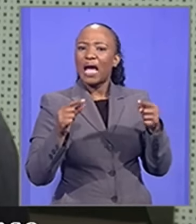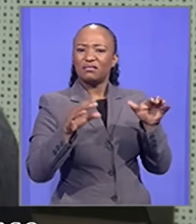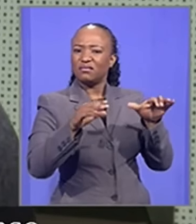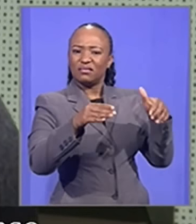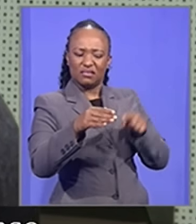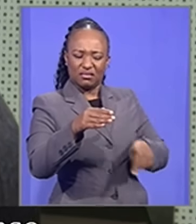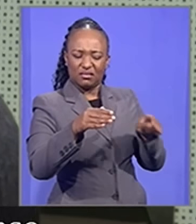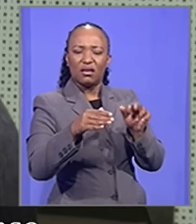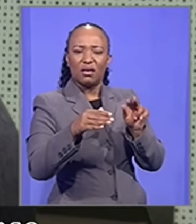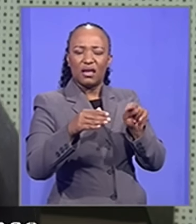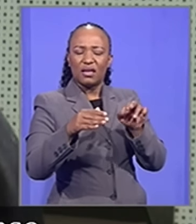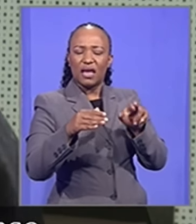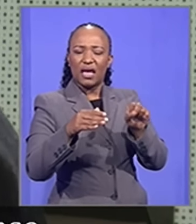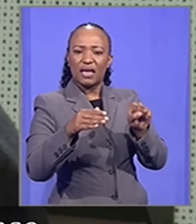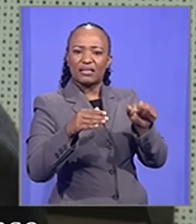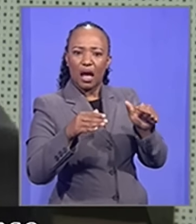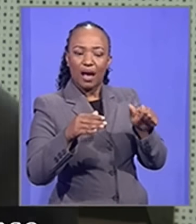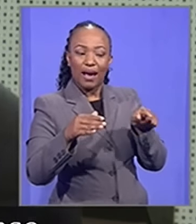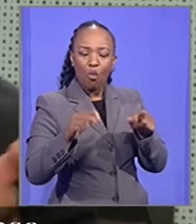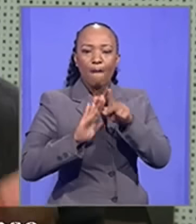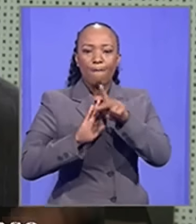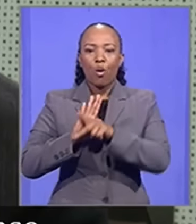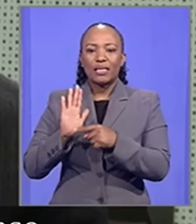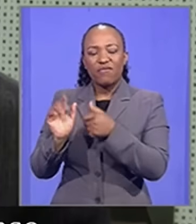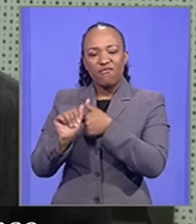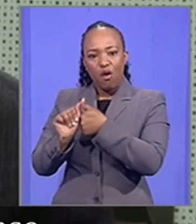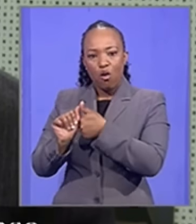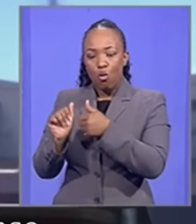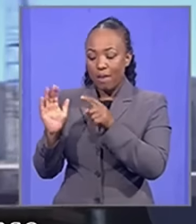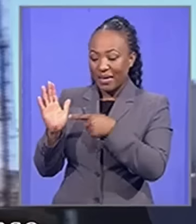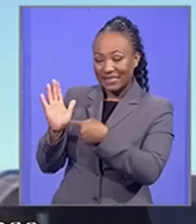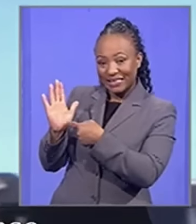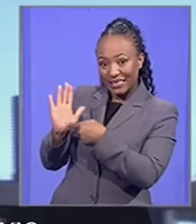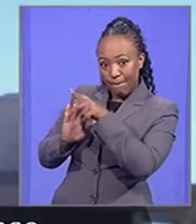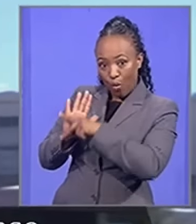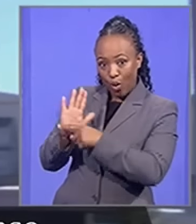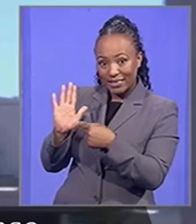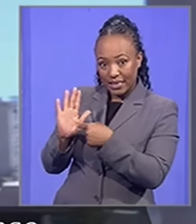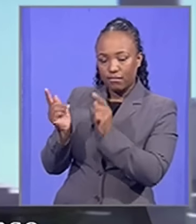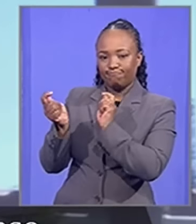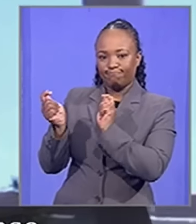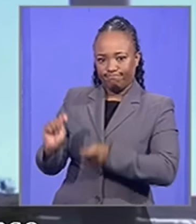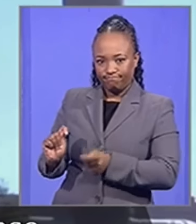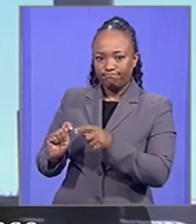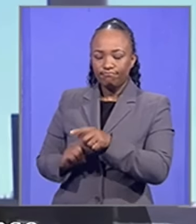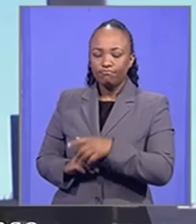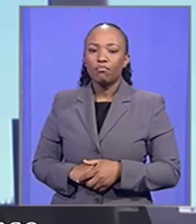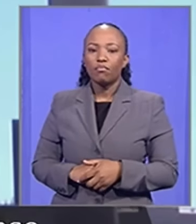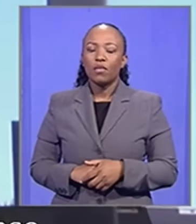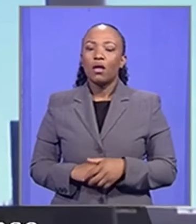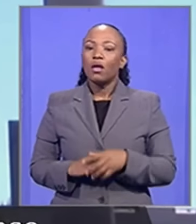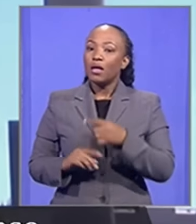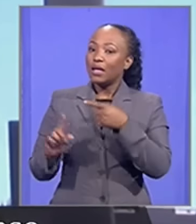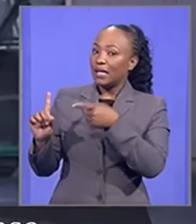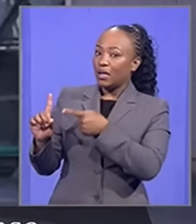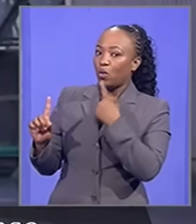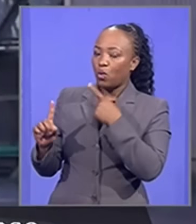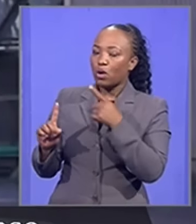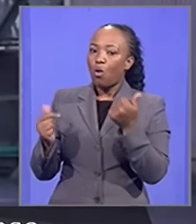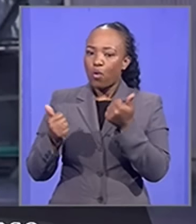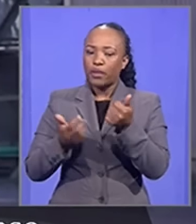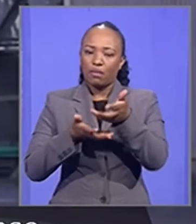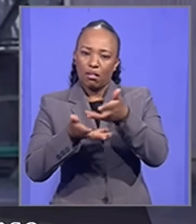NERSA is discharging what the policy says. We must resolve the policy question. O re dipuisano di qadile le SALGA e le karolo ya